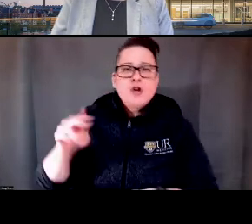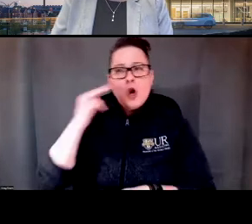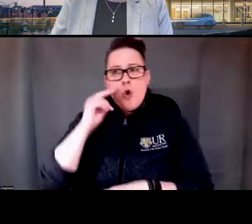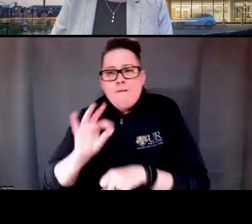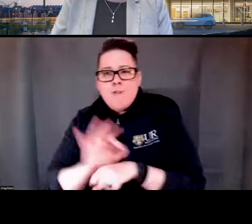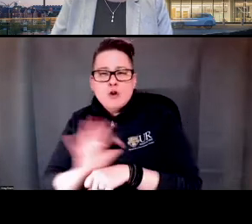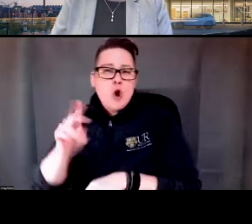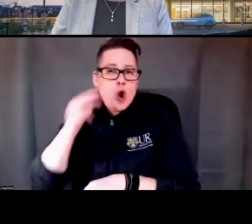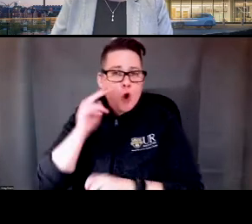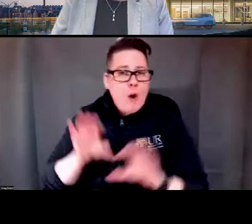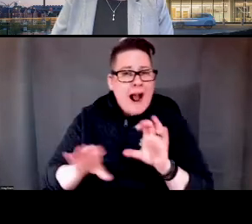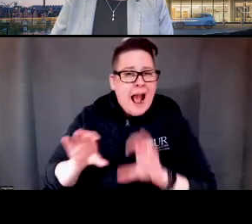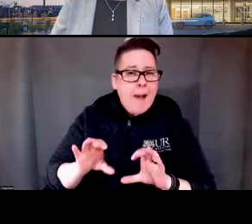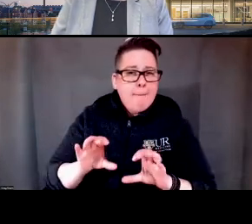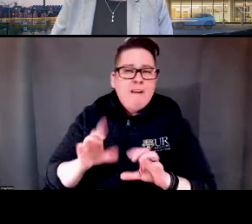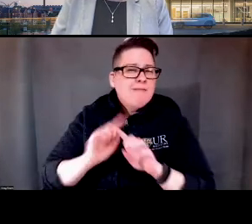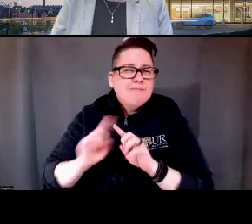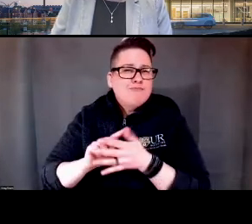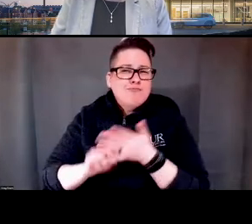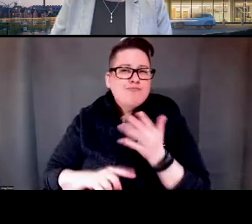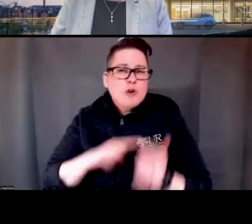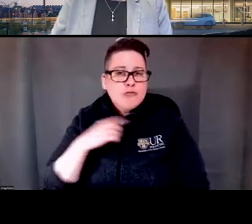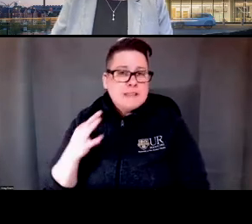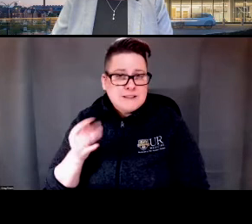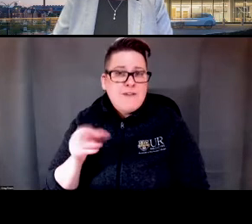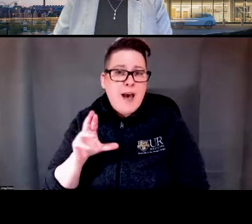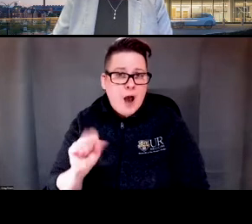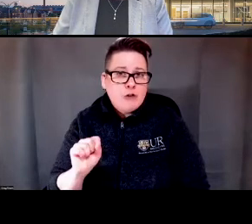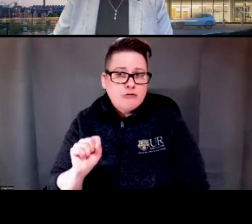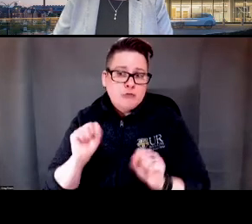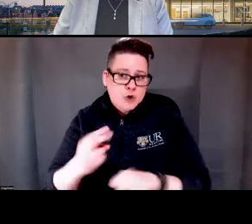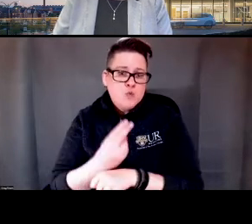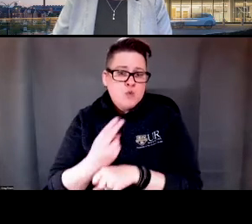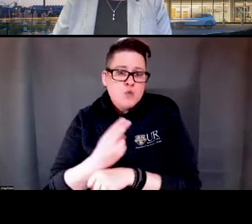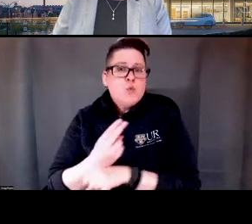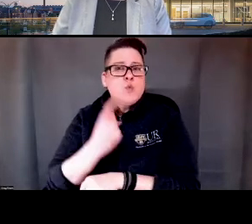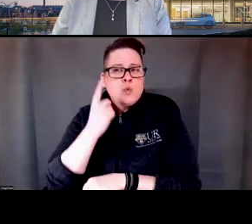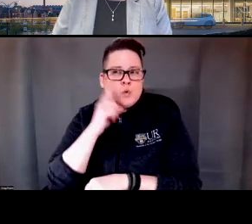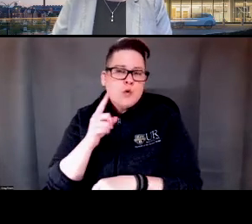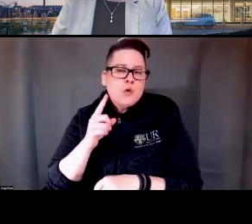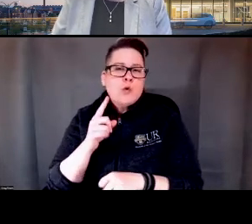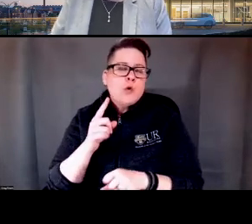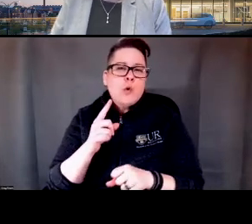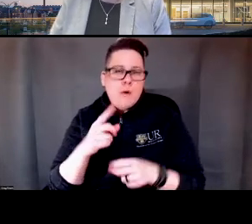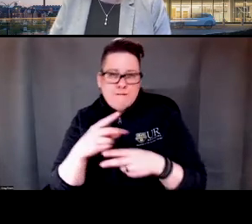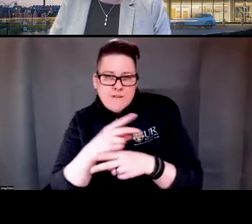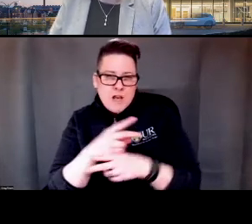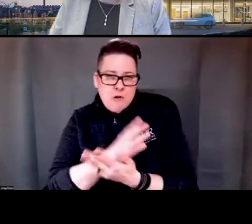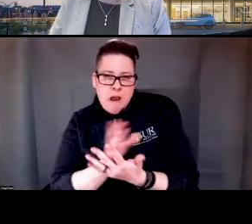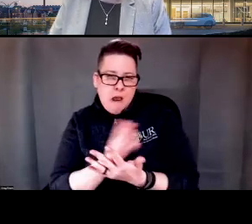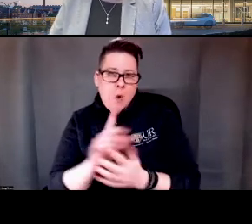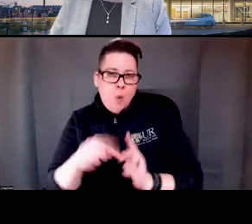neurofunctional, neurochemical, different risk factors that you can use to kind of fine tune the prodrome, and